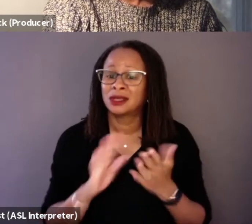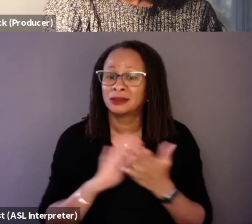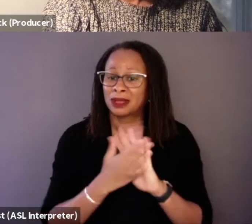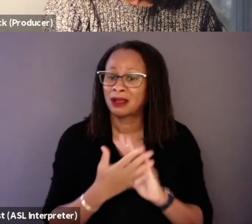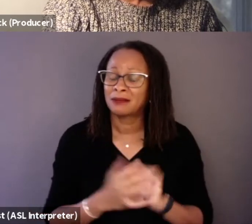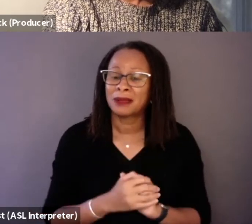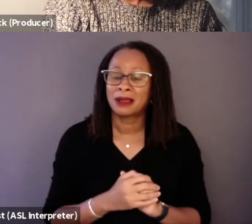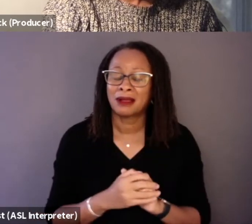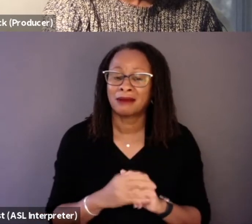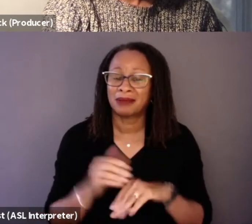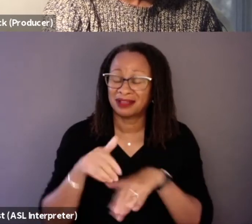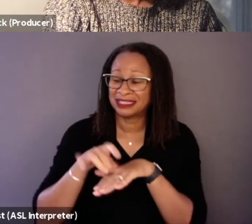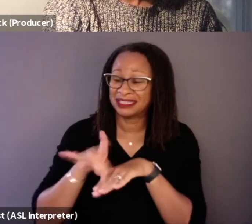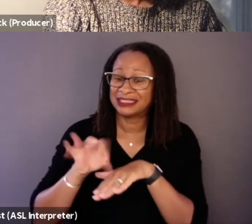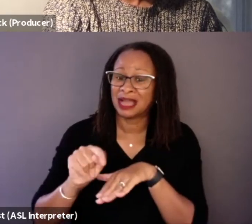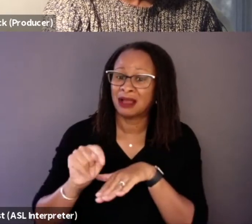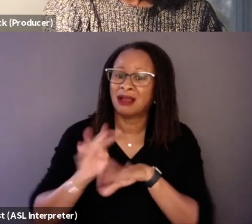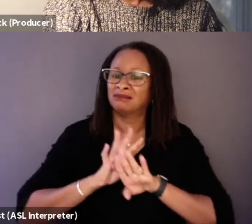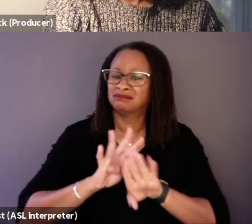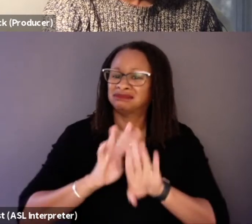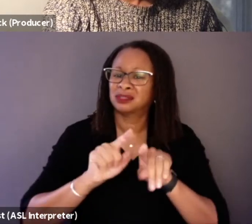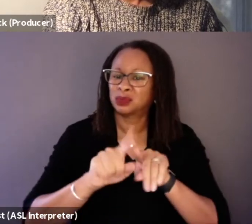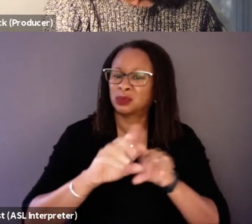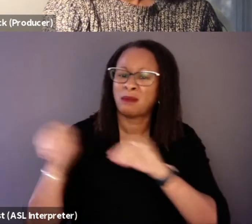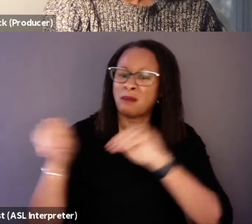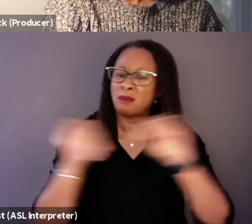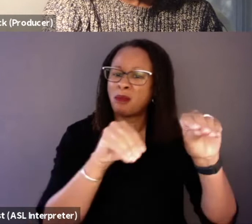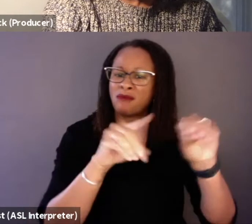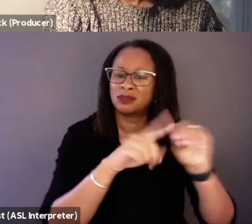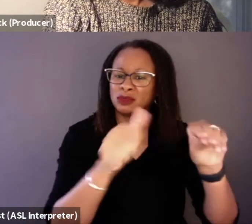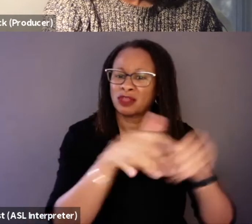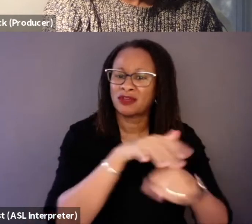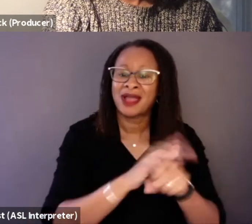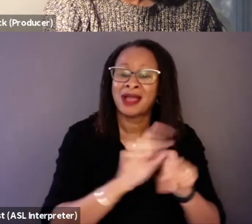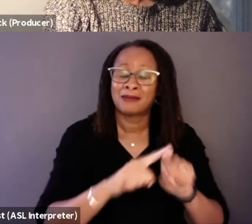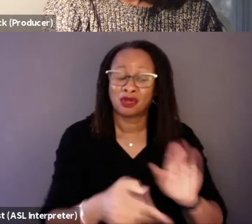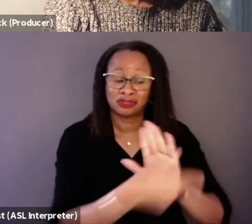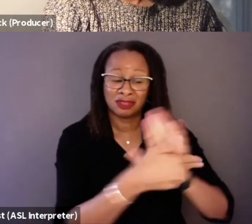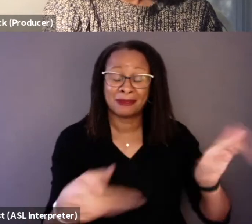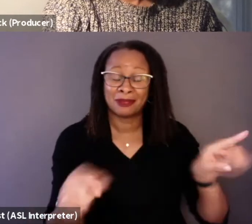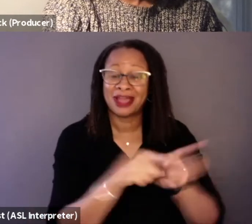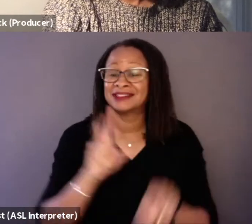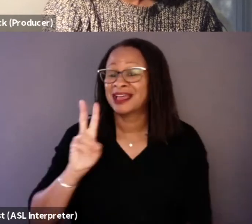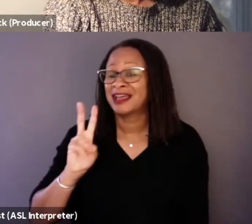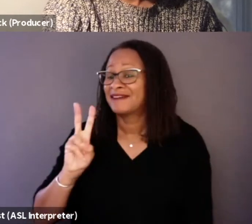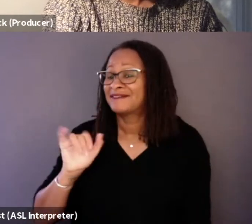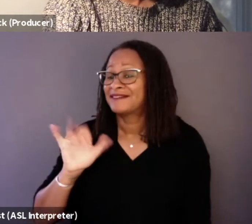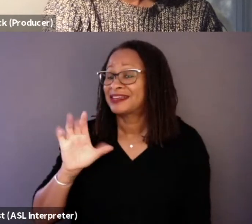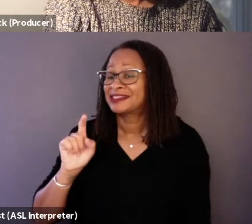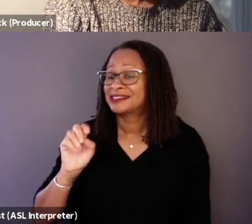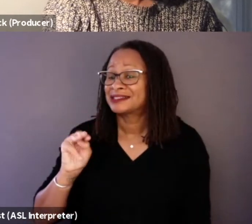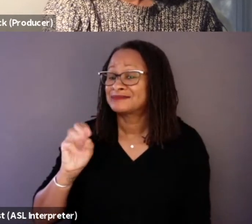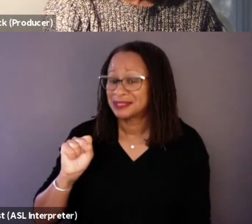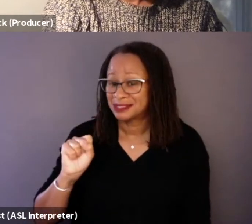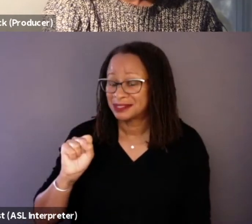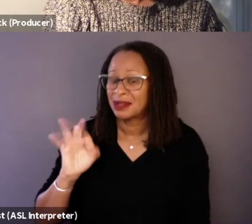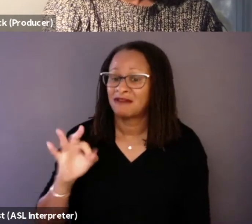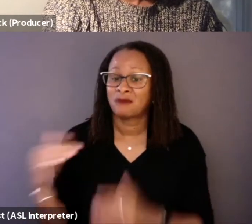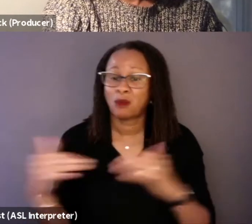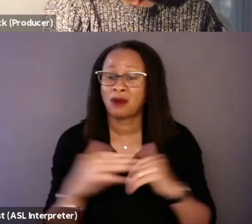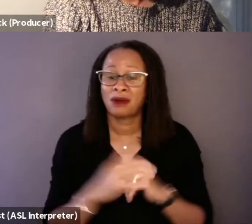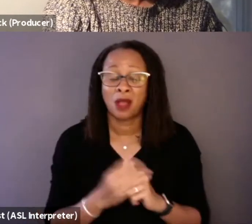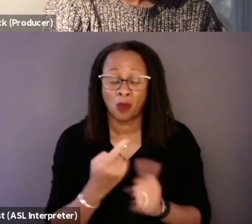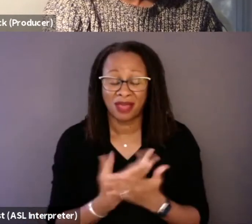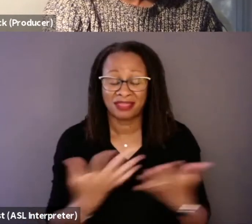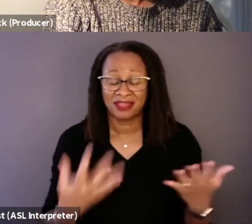but they're often cast as victims of war. And one of the things that I found so beautiful is it's